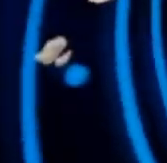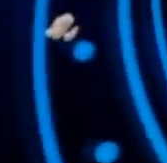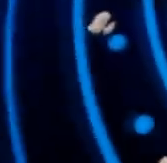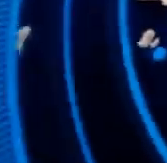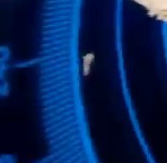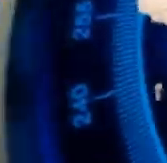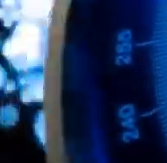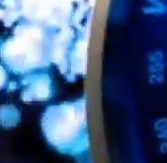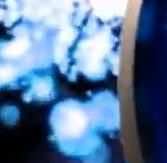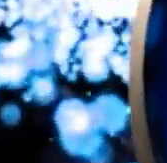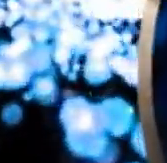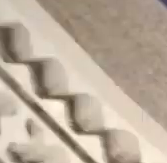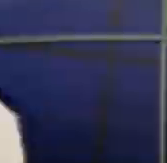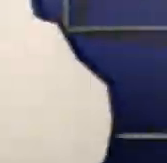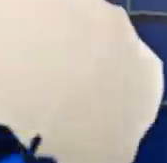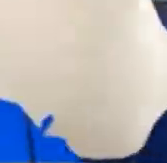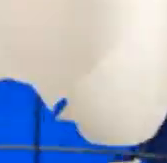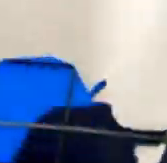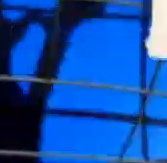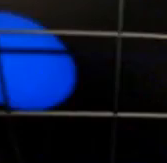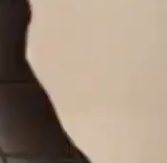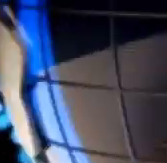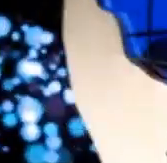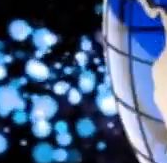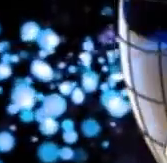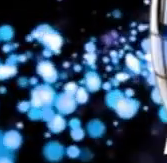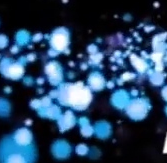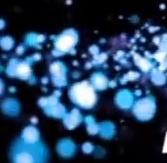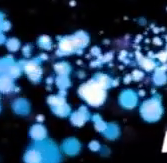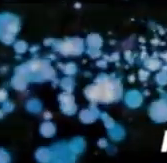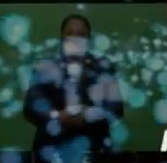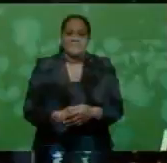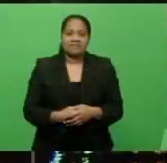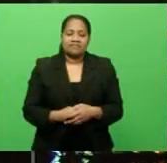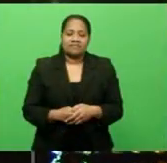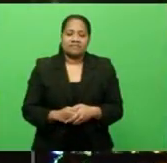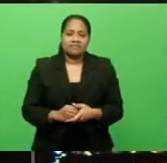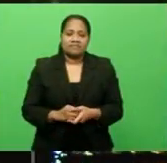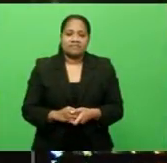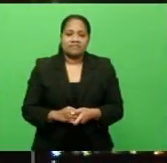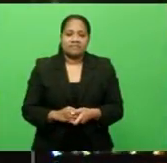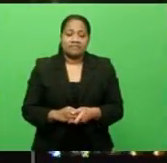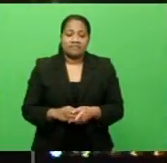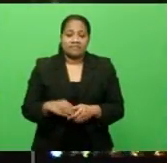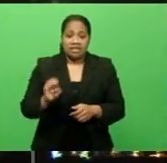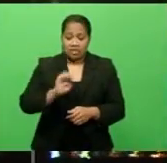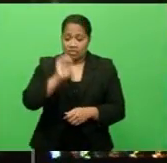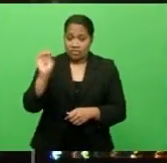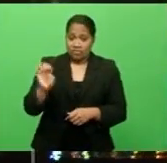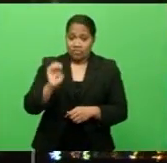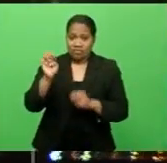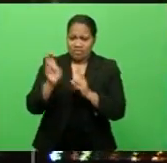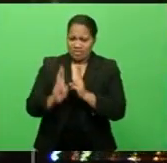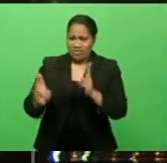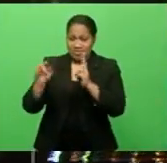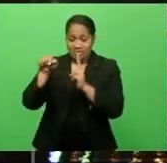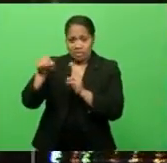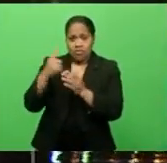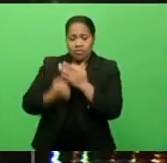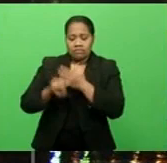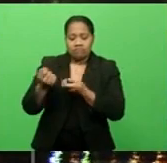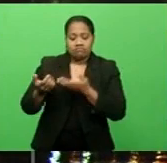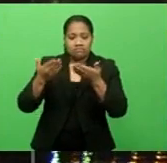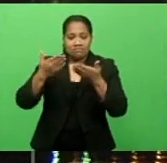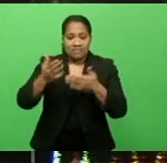The European Union has provided a budget support